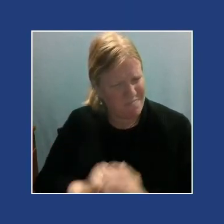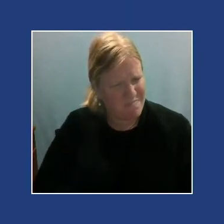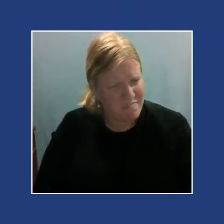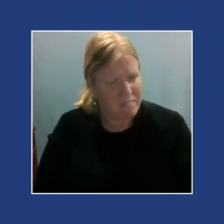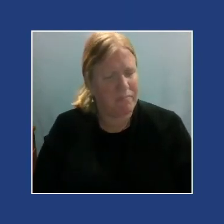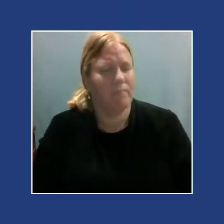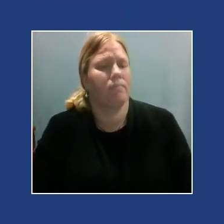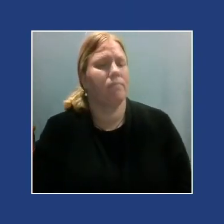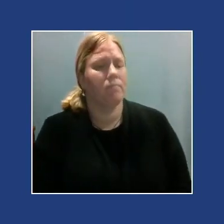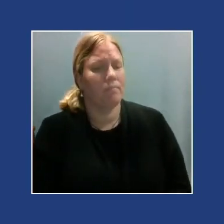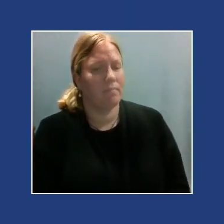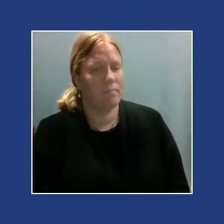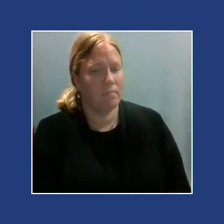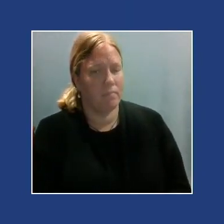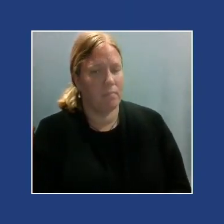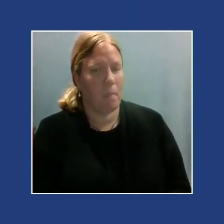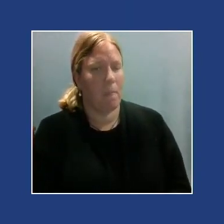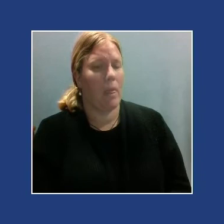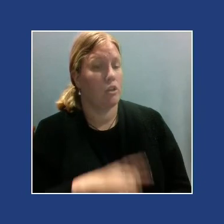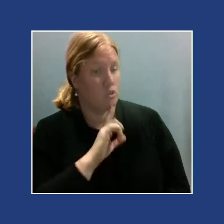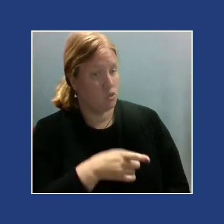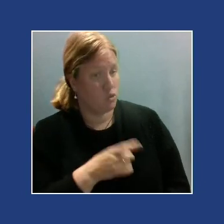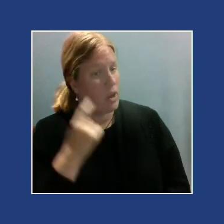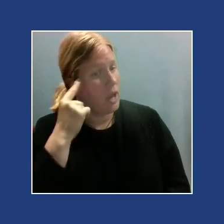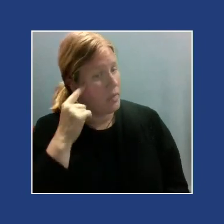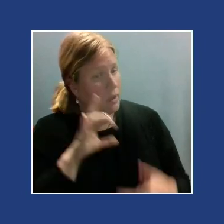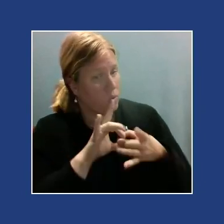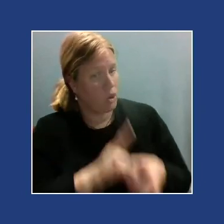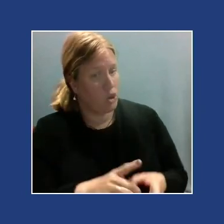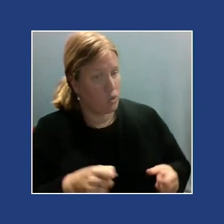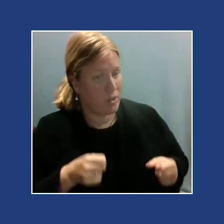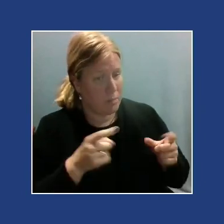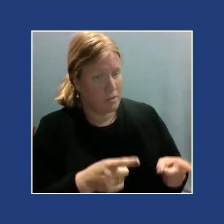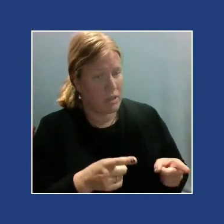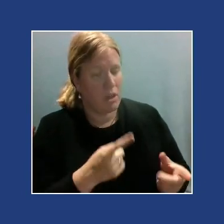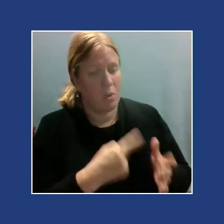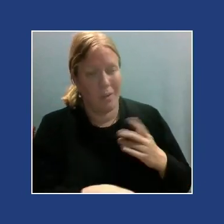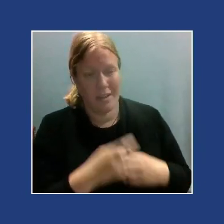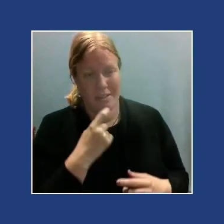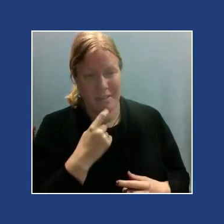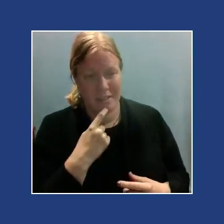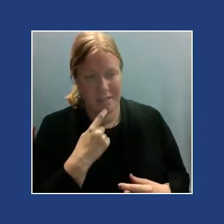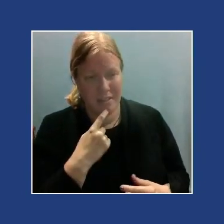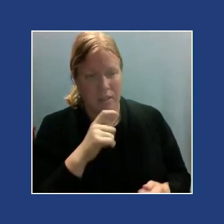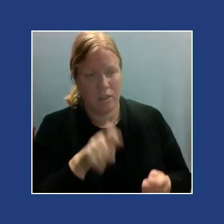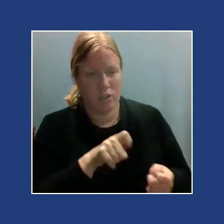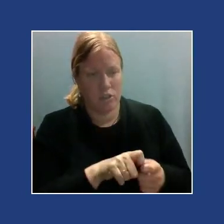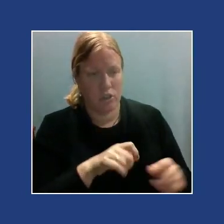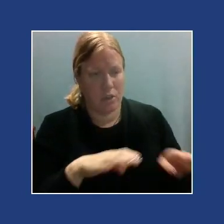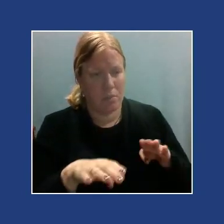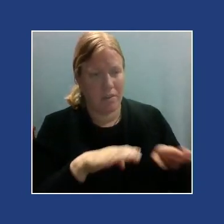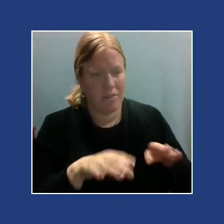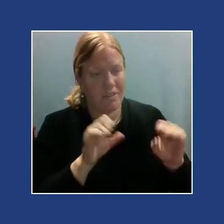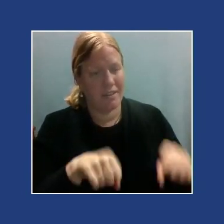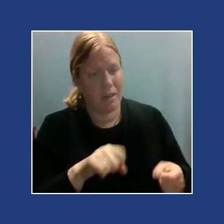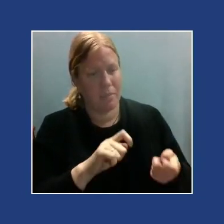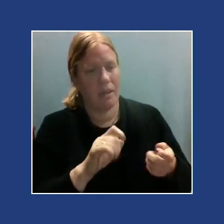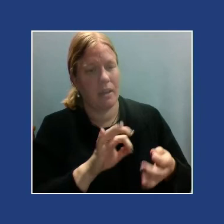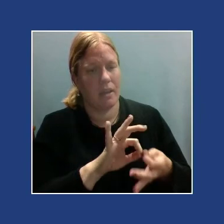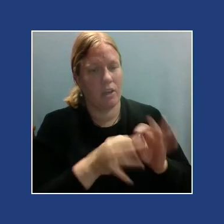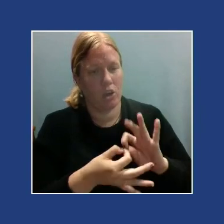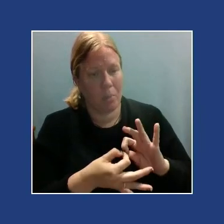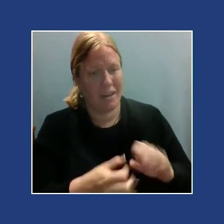Sure. I think with regard to impulsivity, what I said is that certain behaviors may get interpreted as impulsivity when in